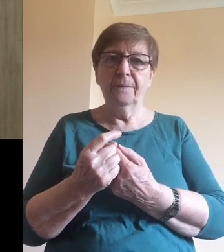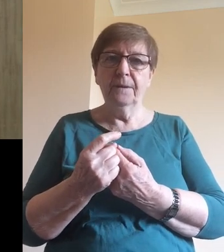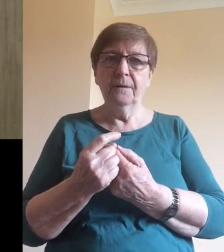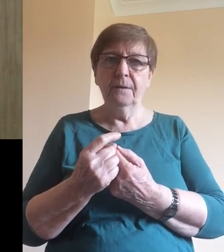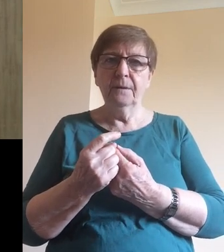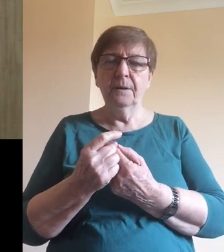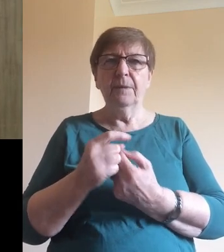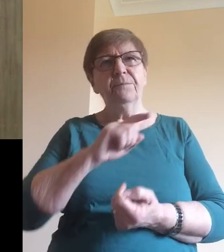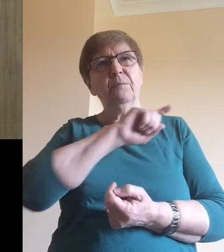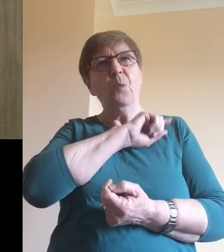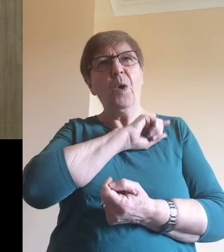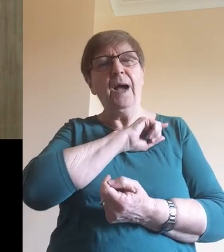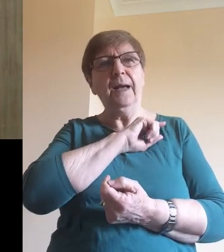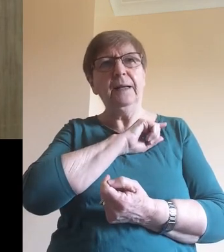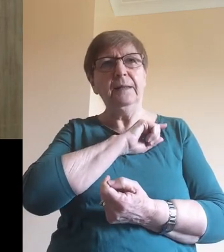But